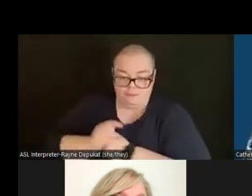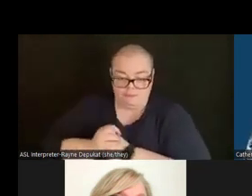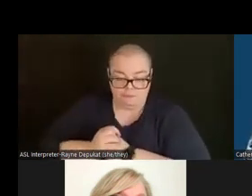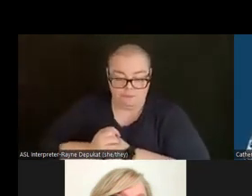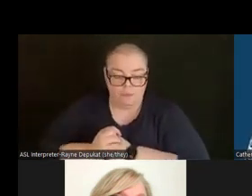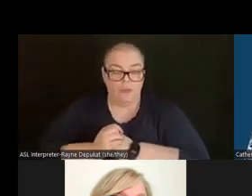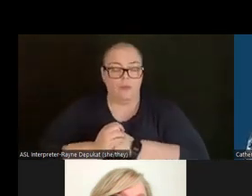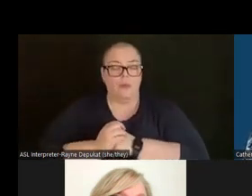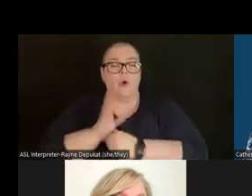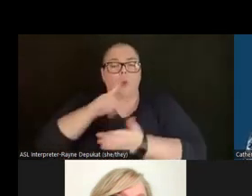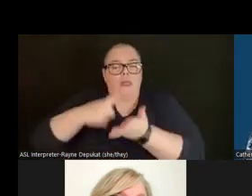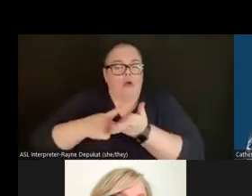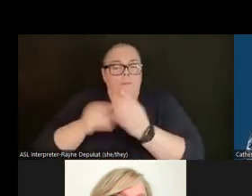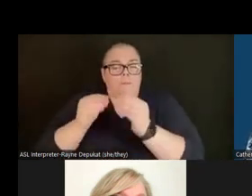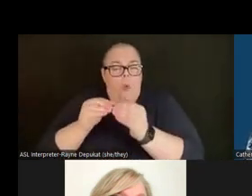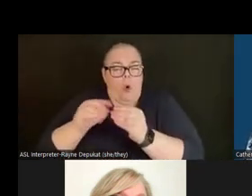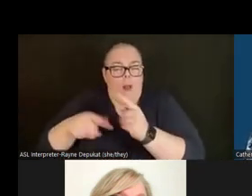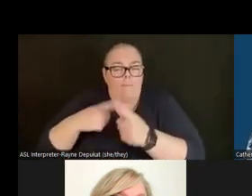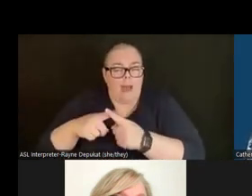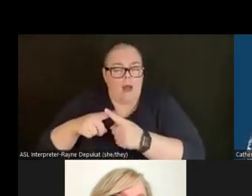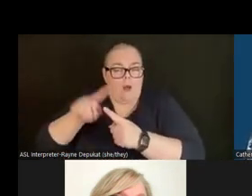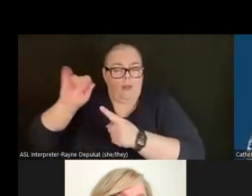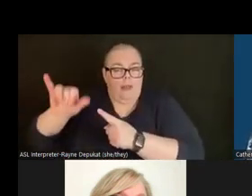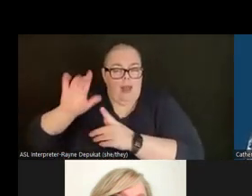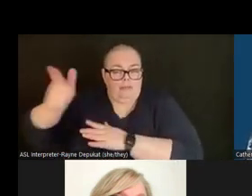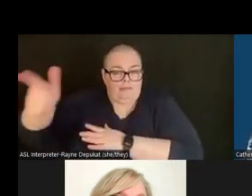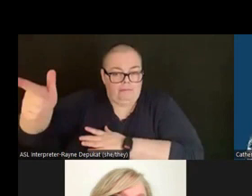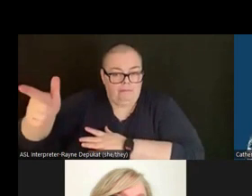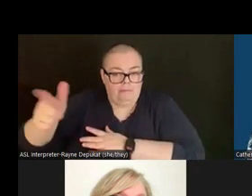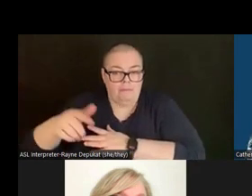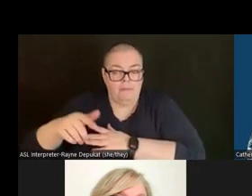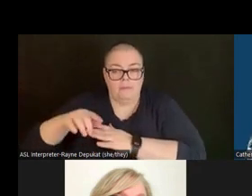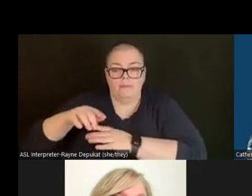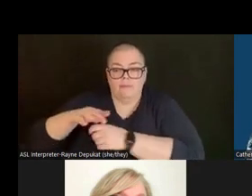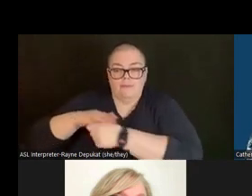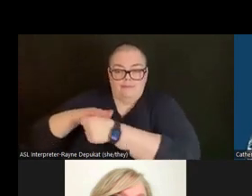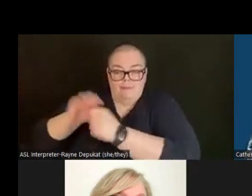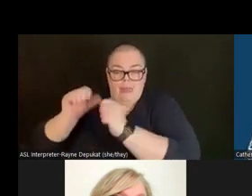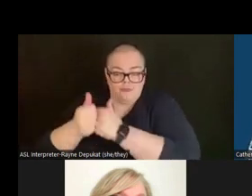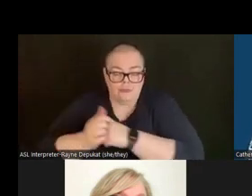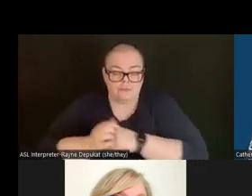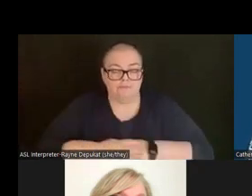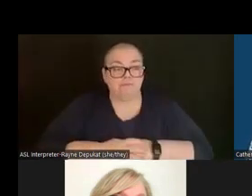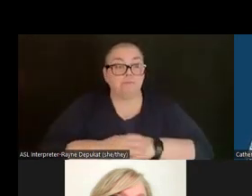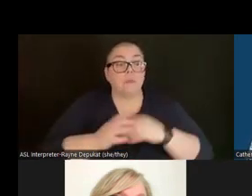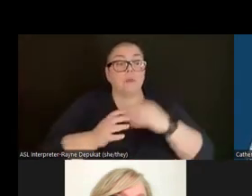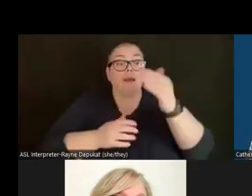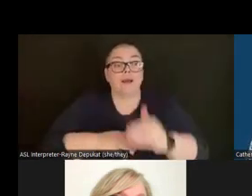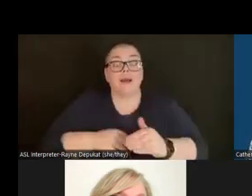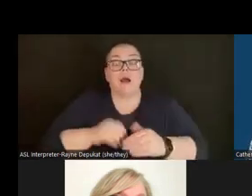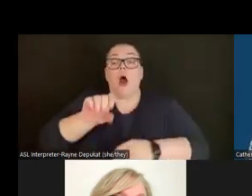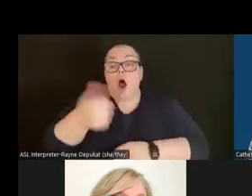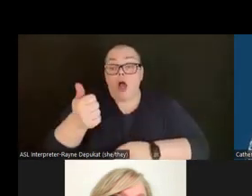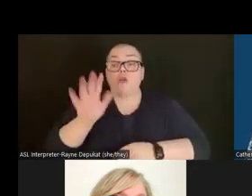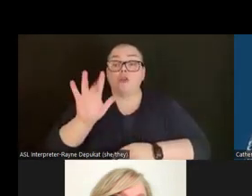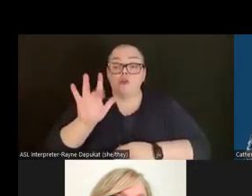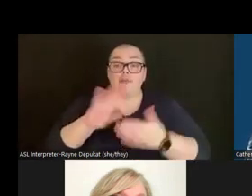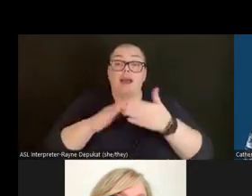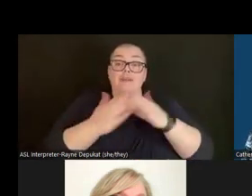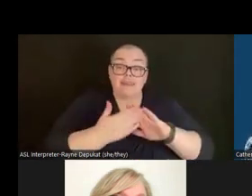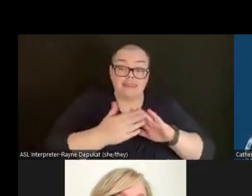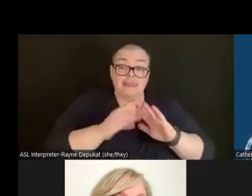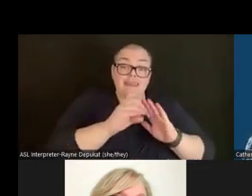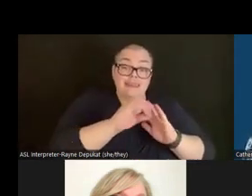then finally, of course, there are the other 25 cities and towns that